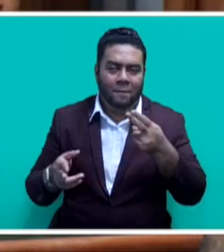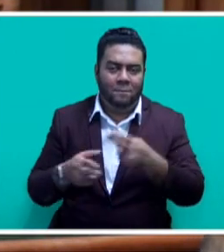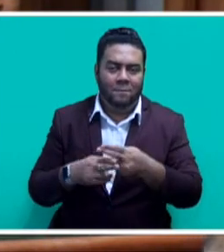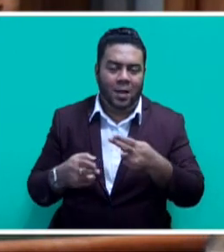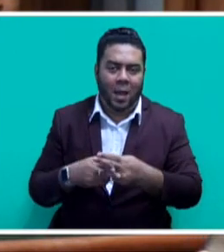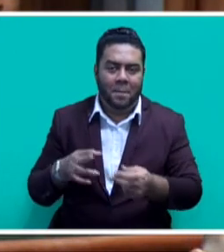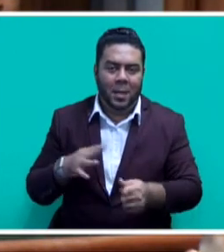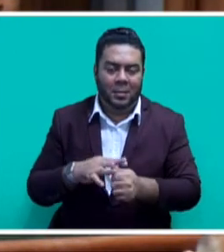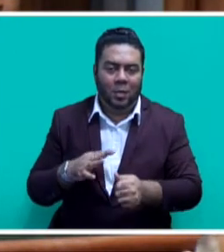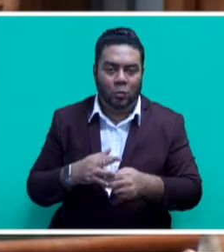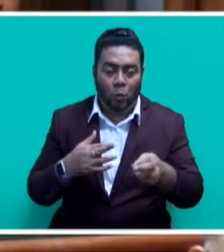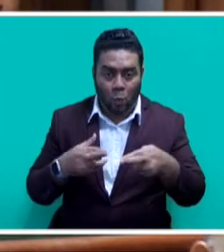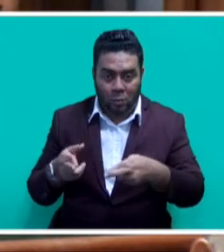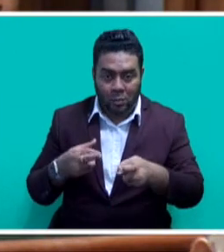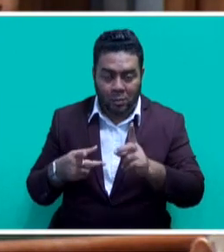roads,